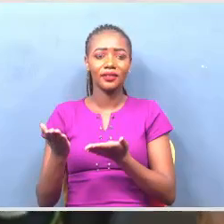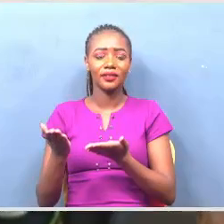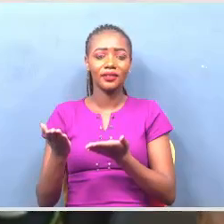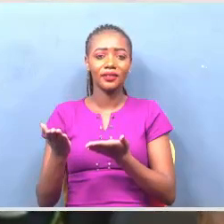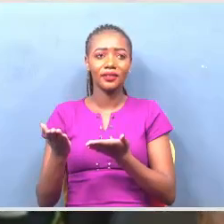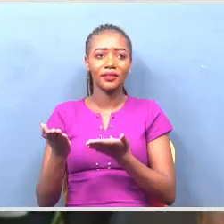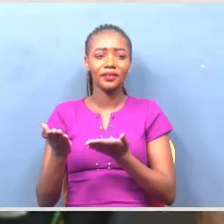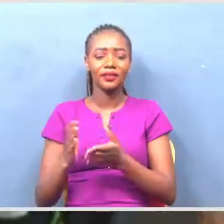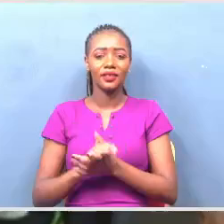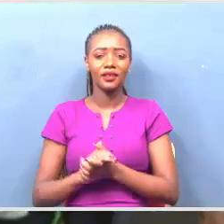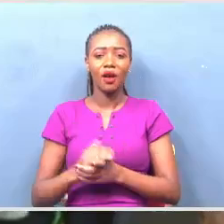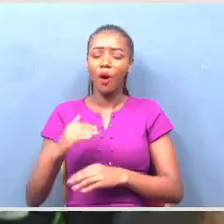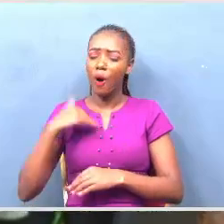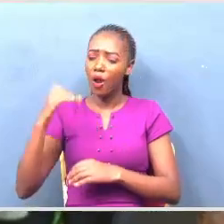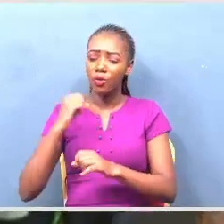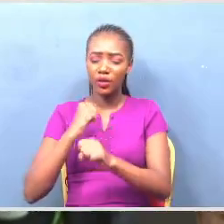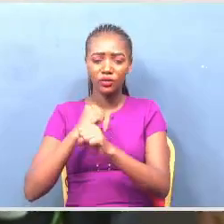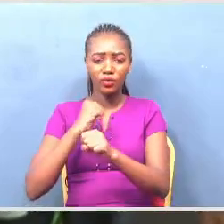withstanding